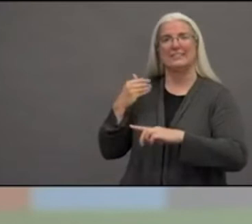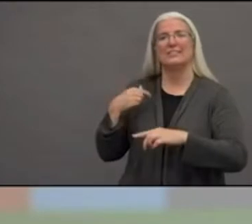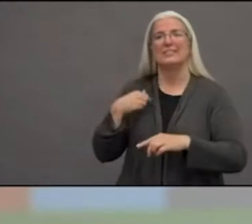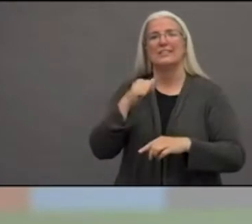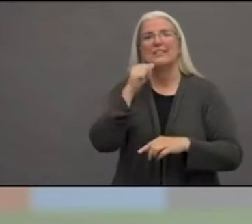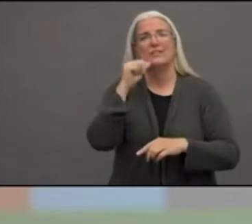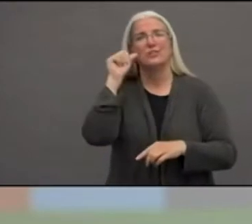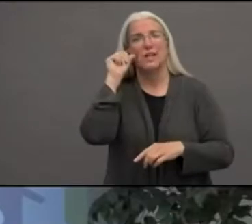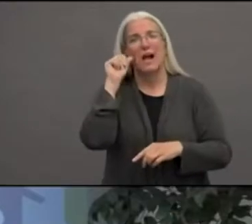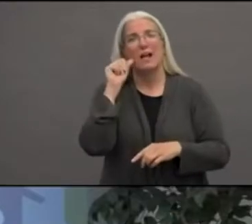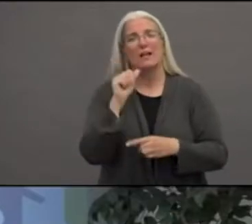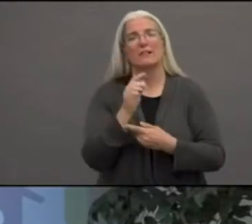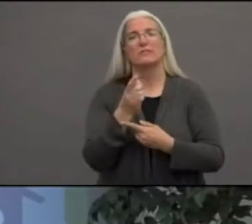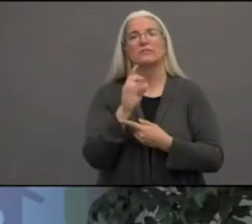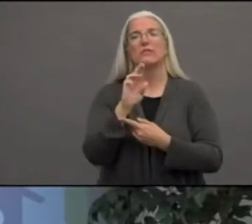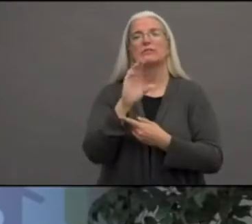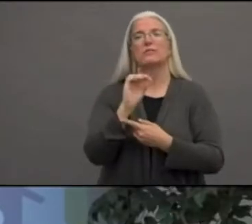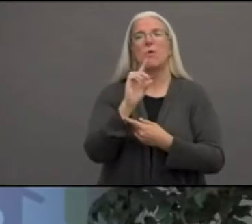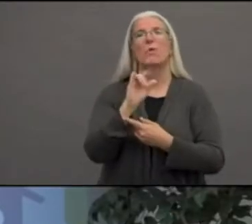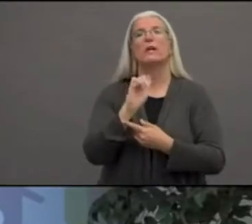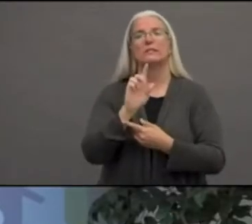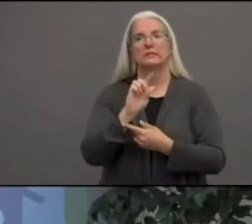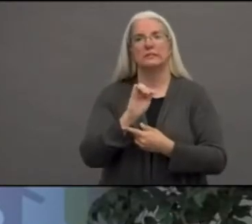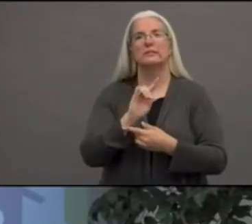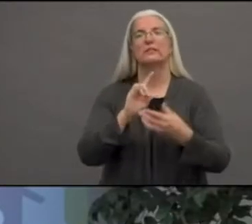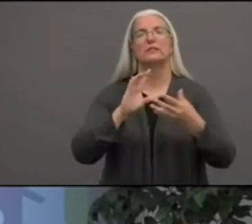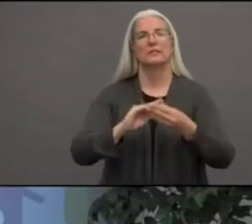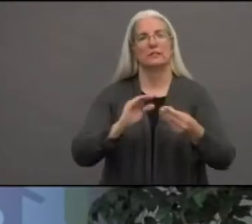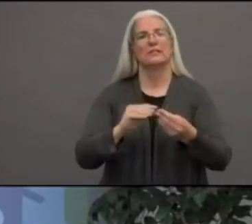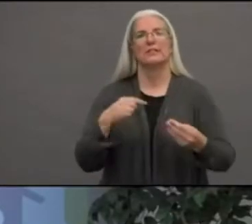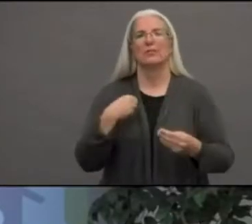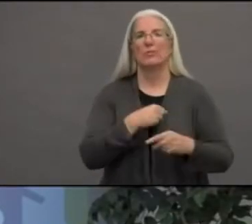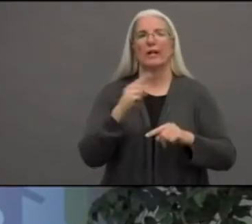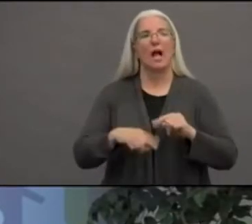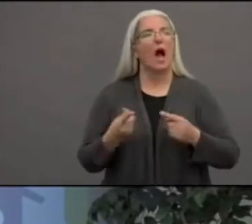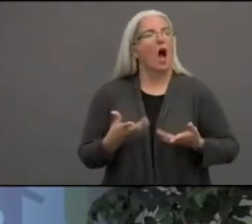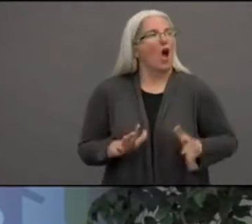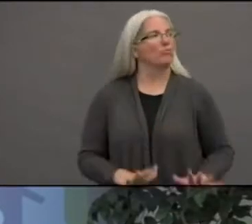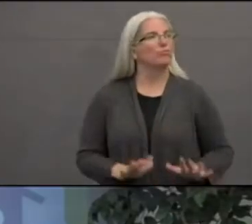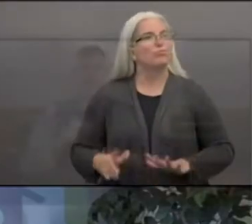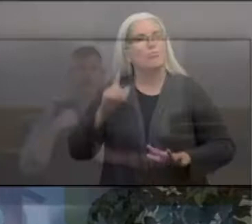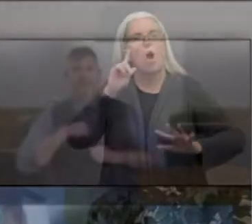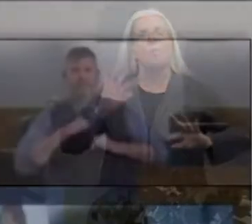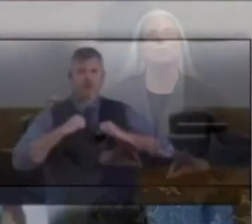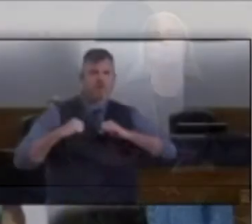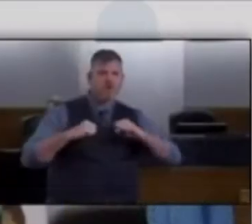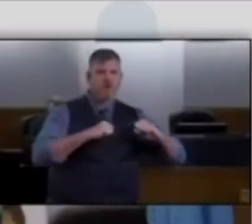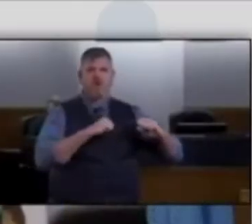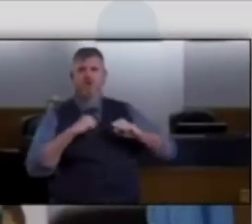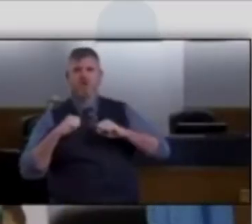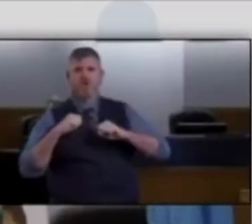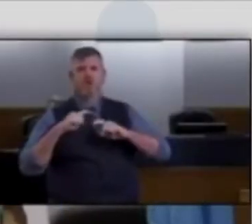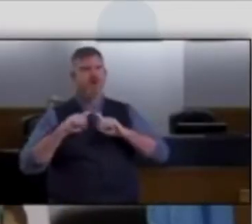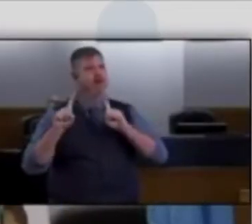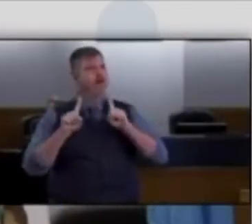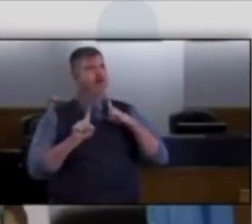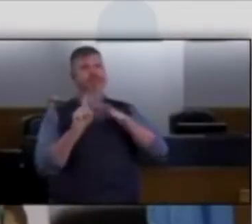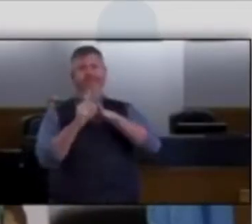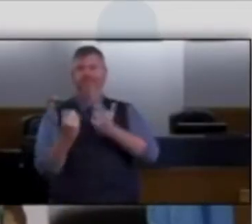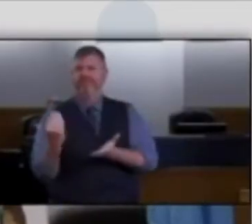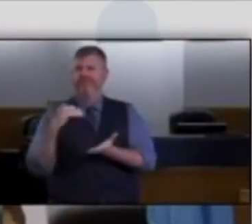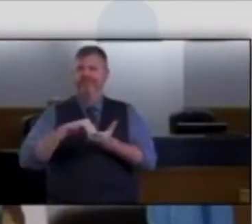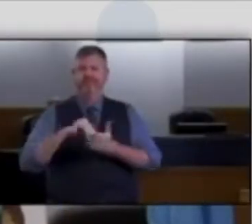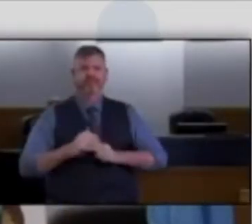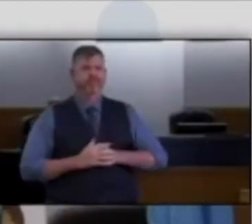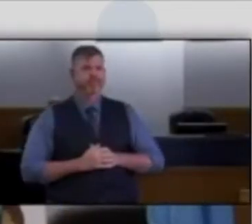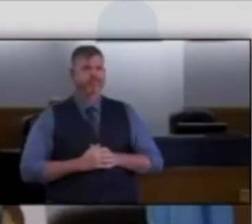cannot let our guard down as we go into the holiday weekend and beyond. Take a look. Over the last 2 weeks, we've